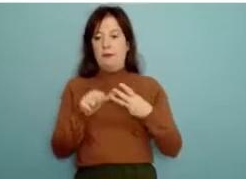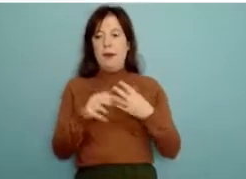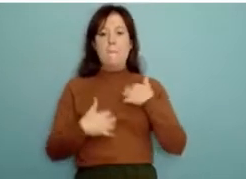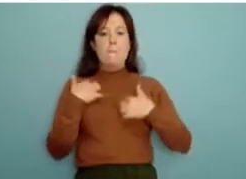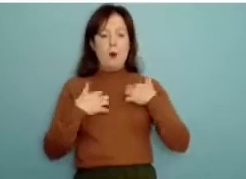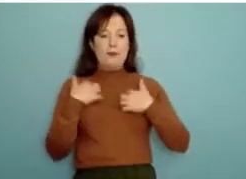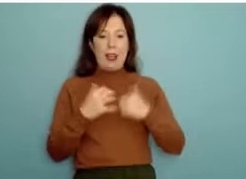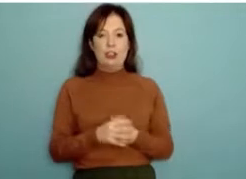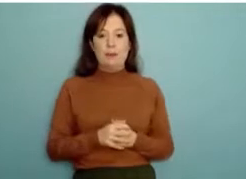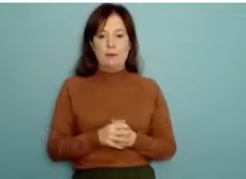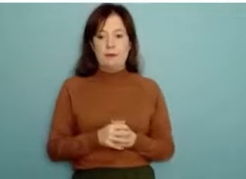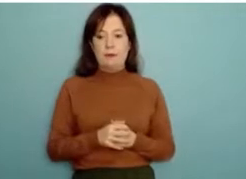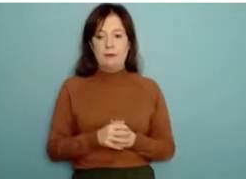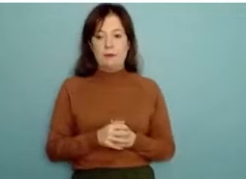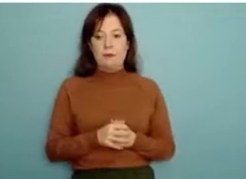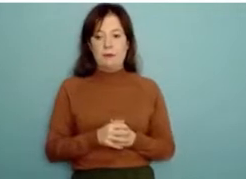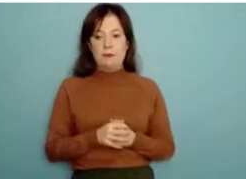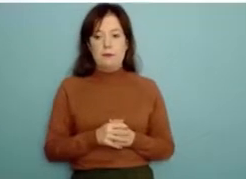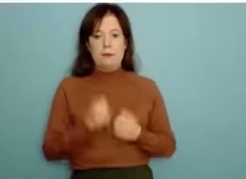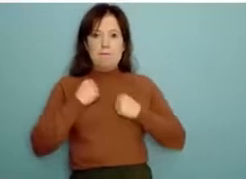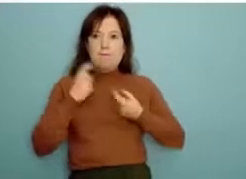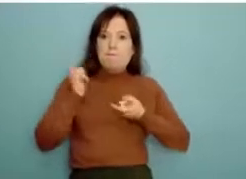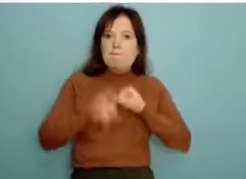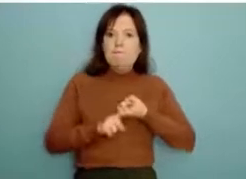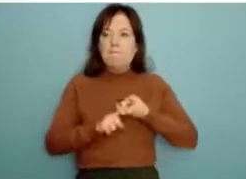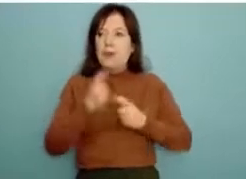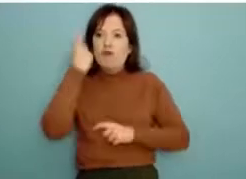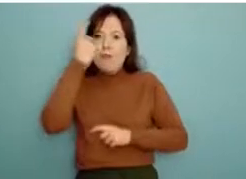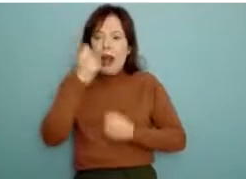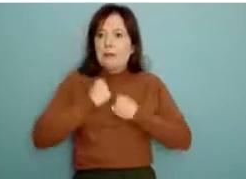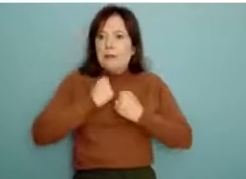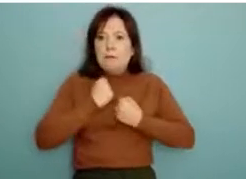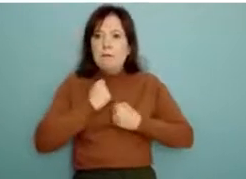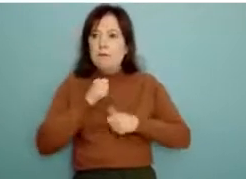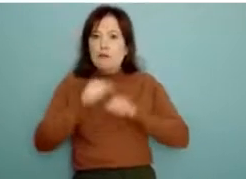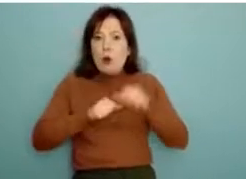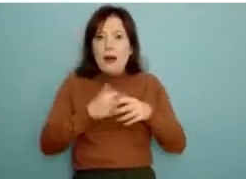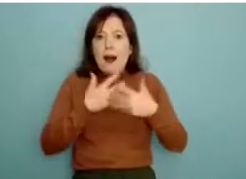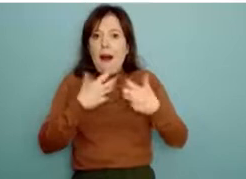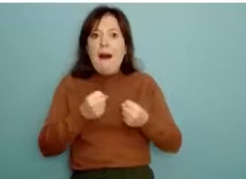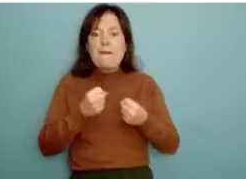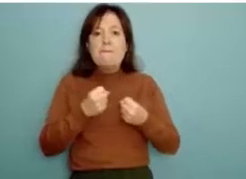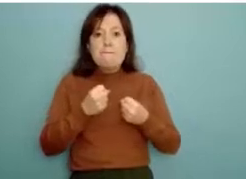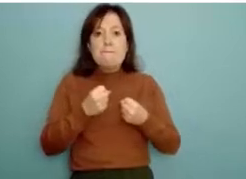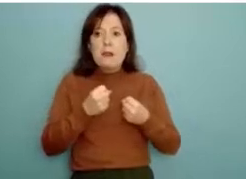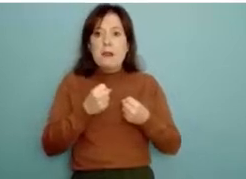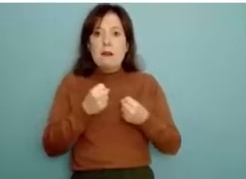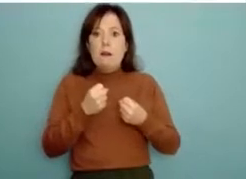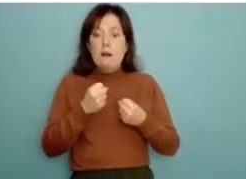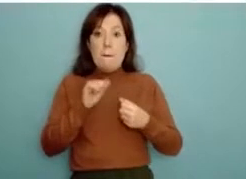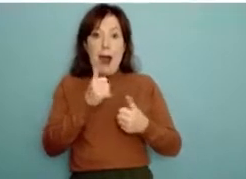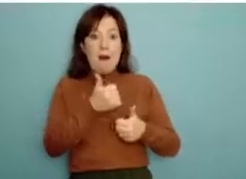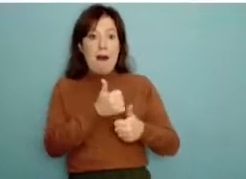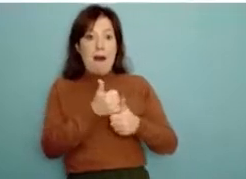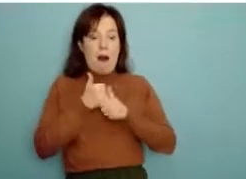the automatic, habitual and reflective processes and mechanisms that activate or stop that particular